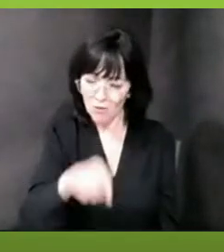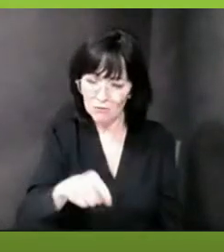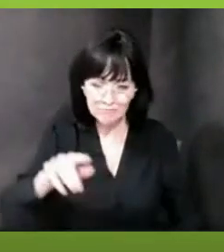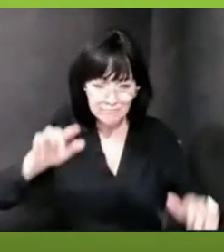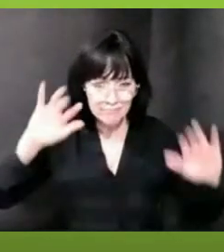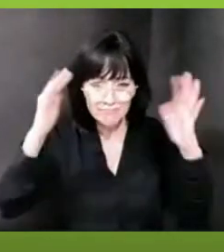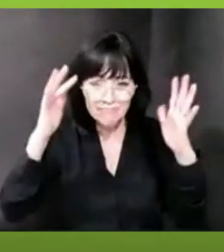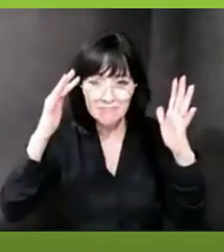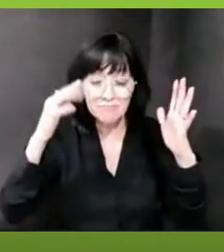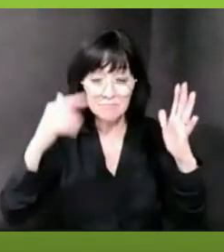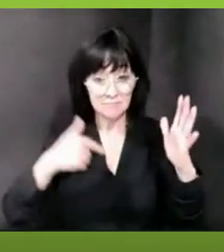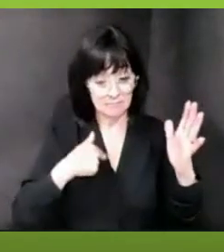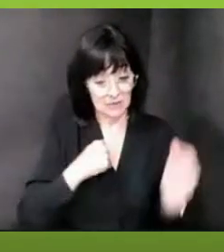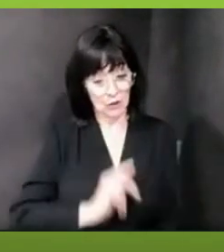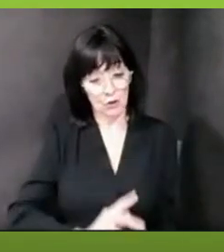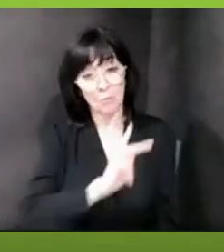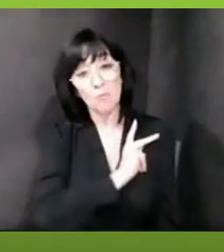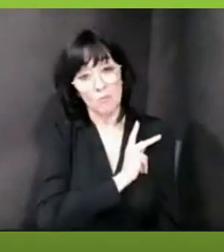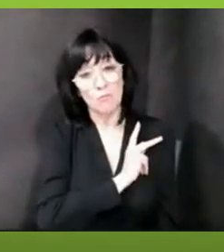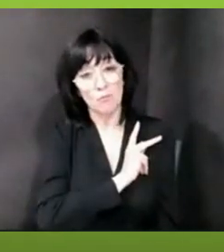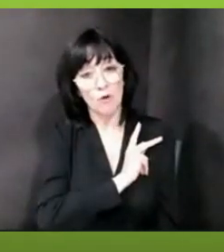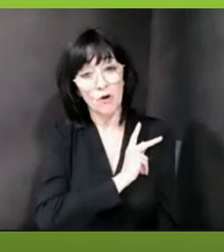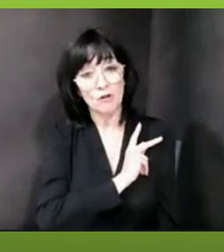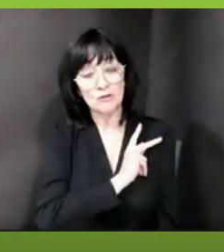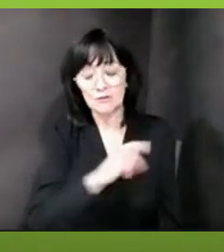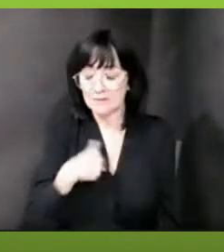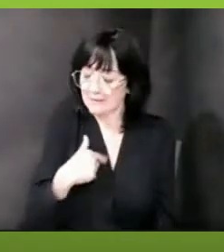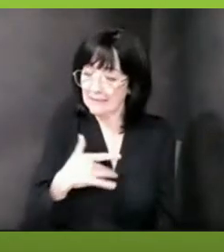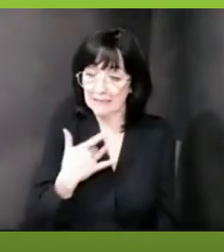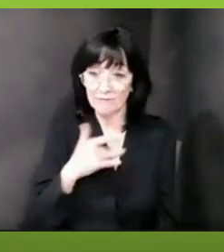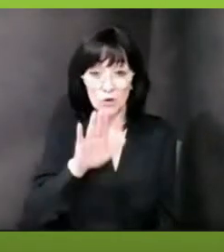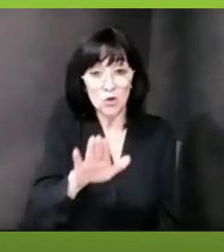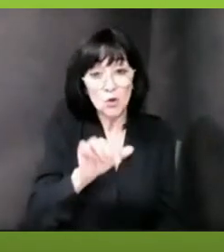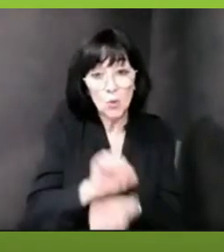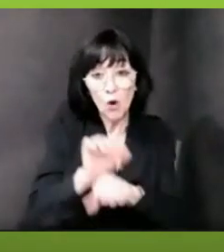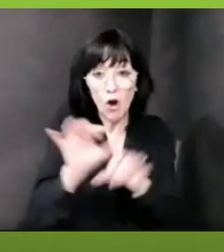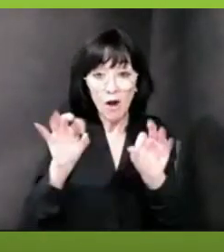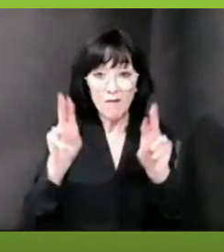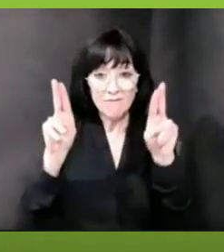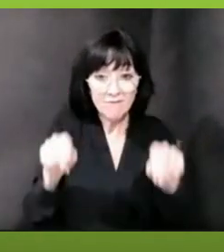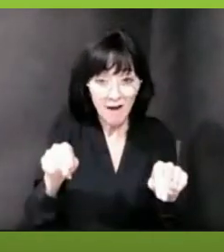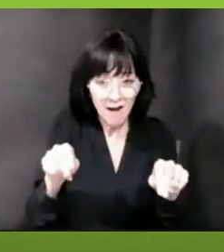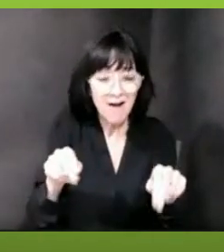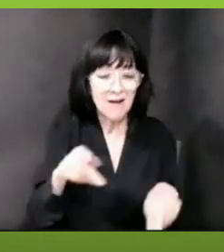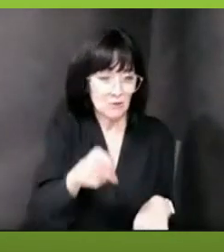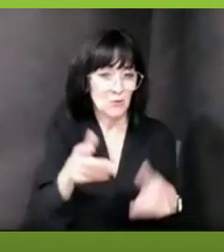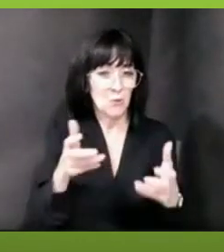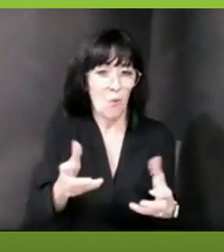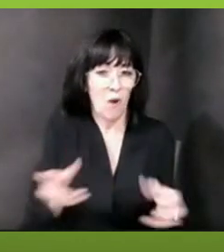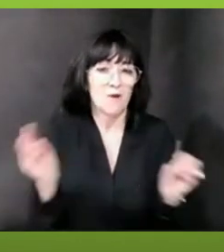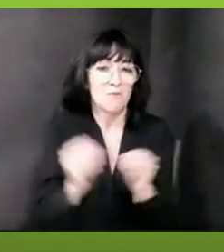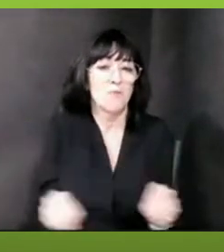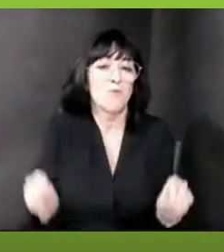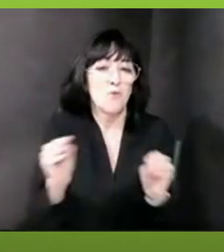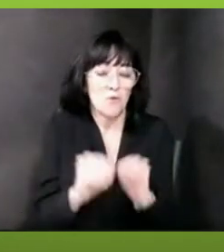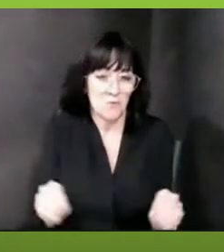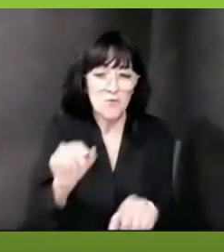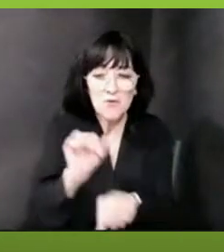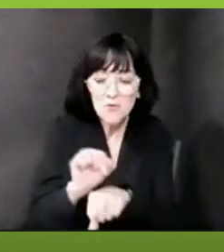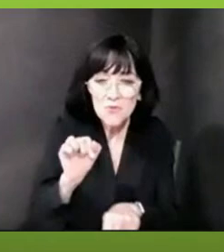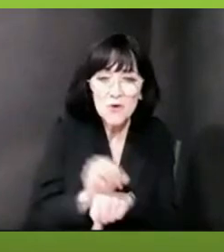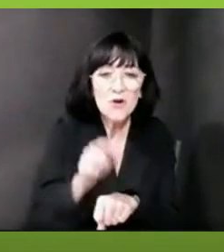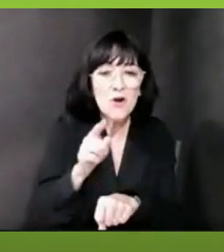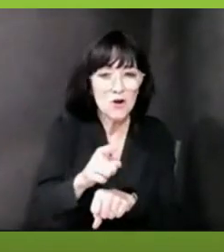personal believer that if your work is fun, the more you're going to want to do your best at that job. So if the kids find the school